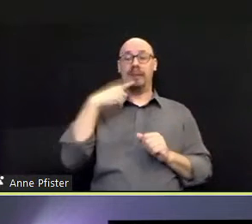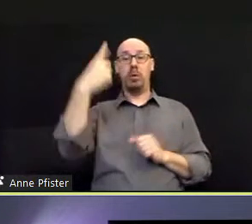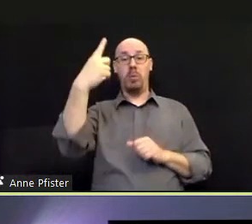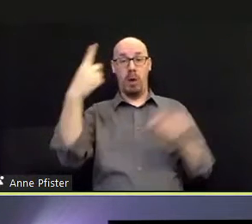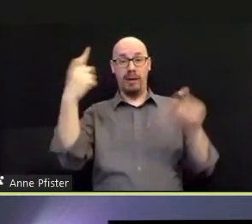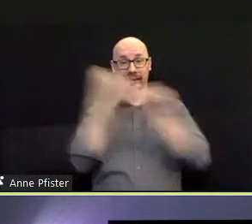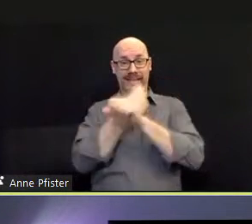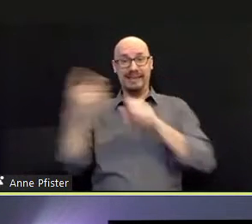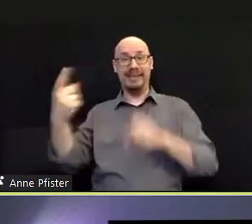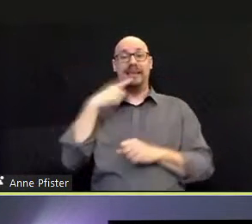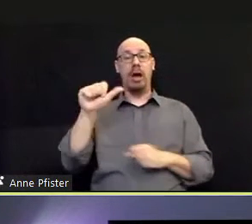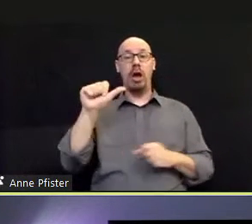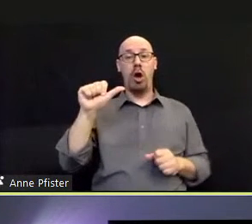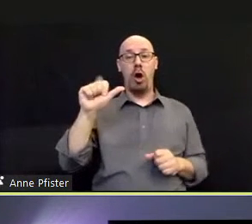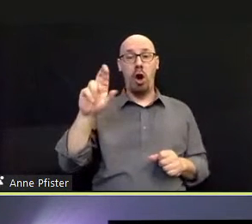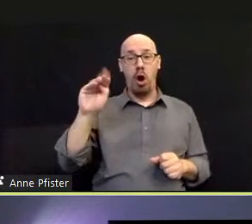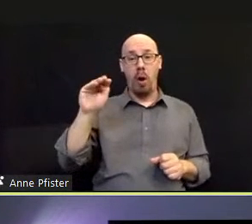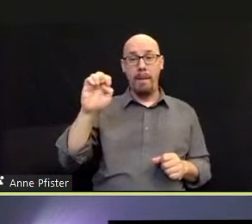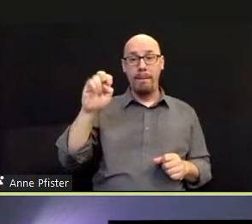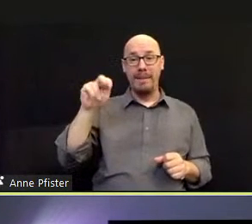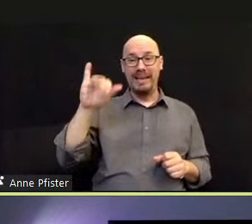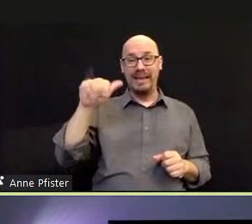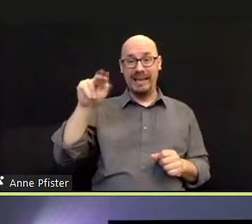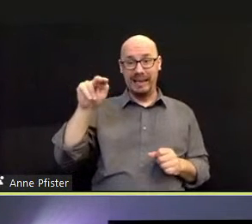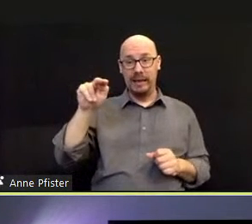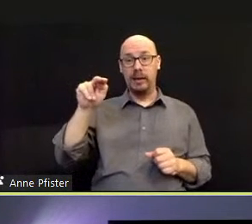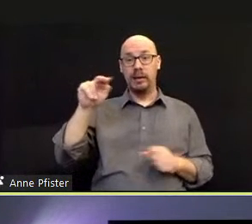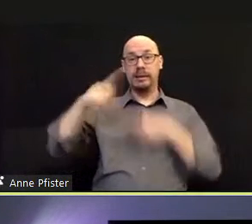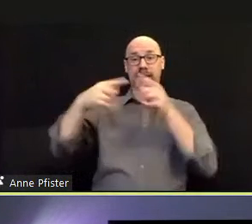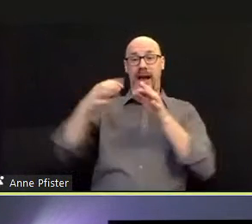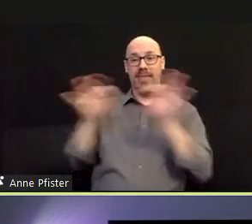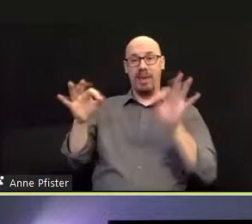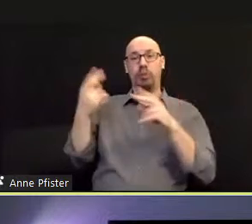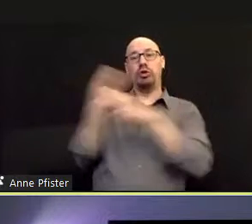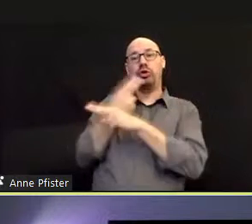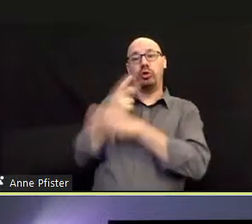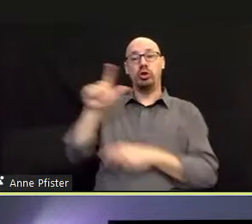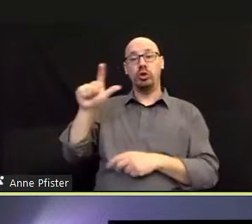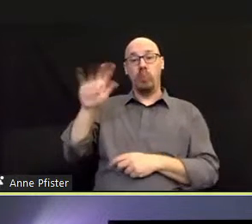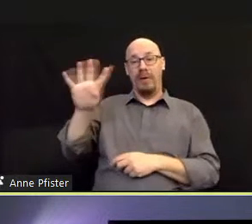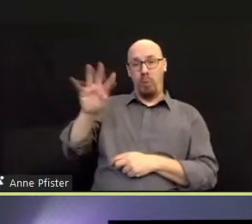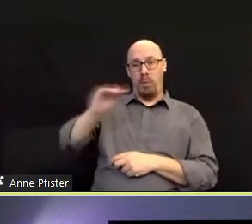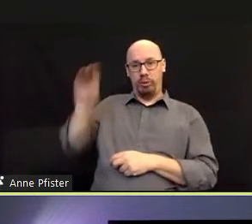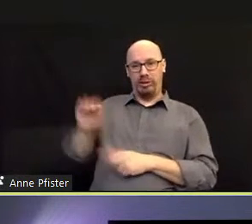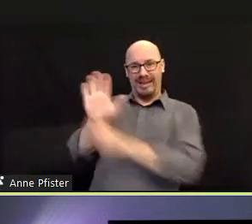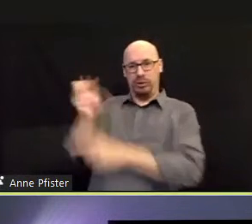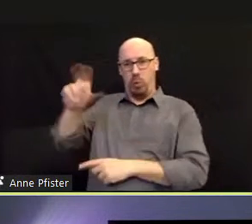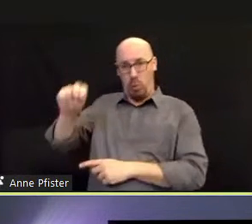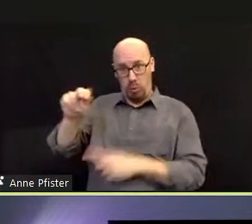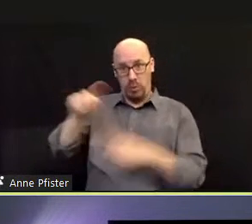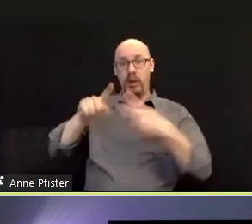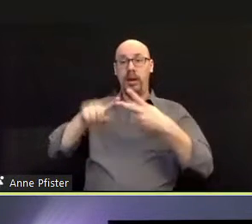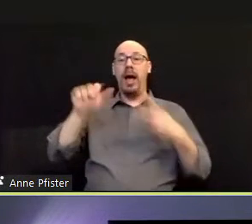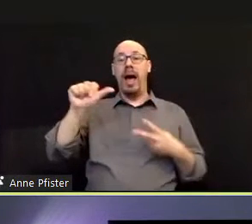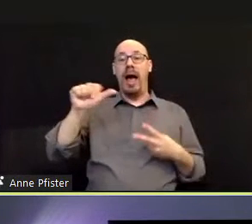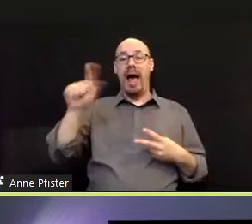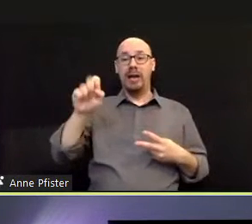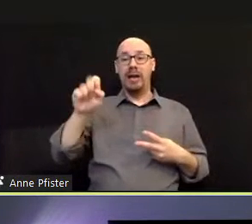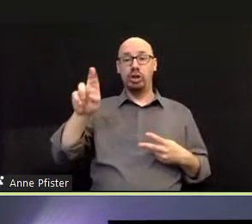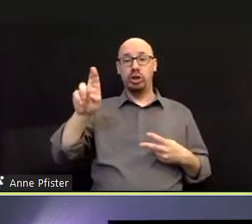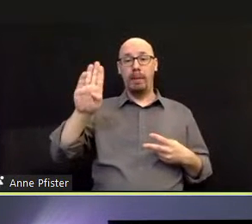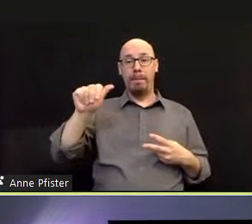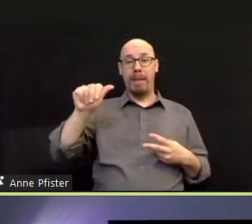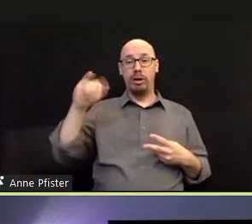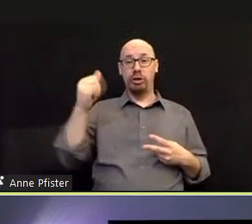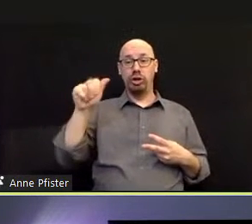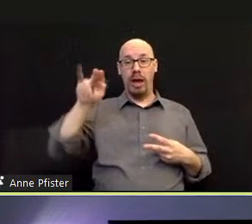Language uses 24% of its own signs. And Azerbaijani Sign Language uses 13% of its own signs,